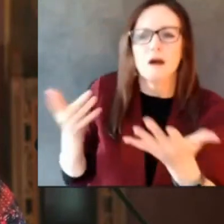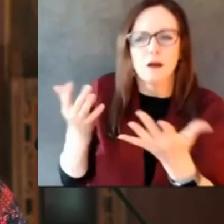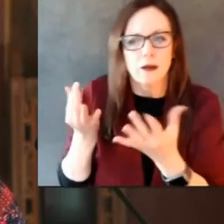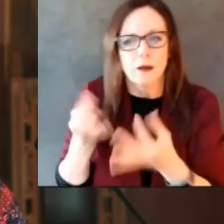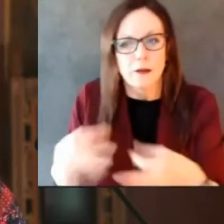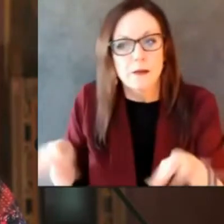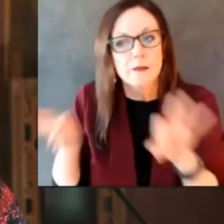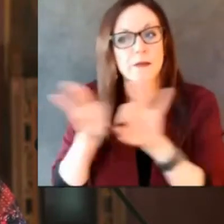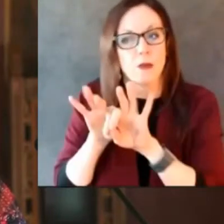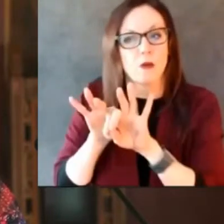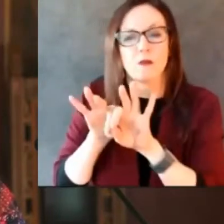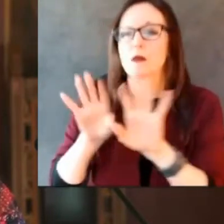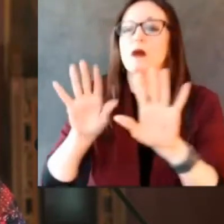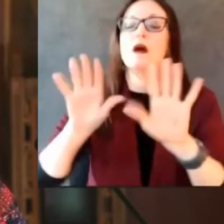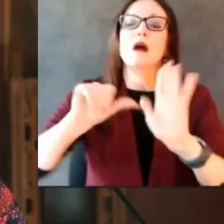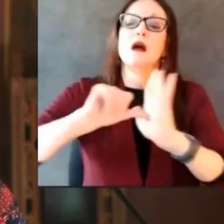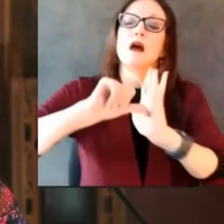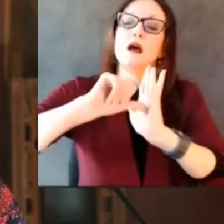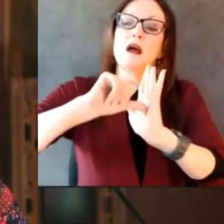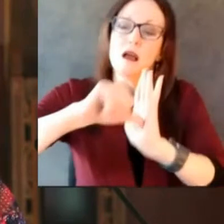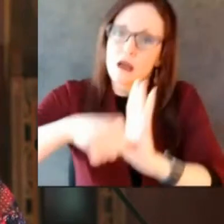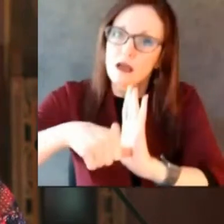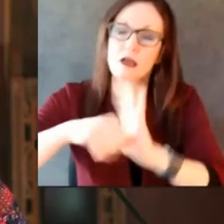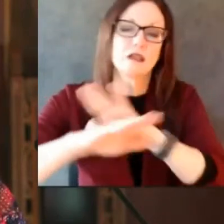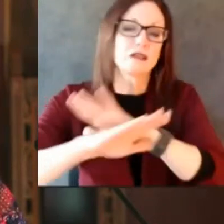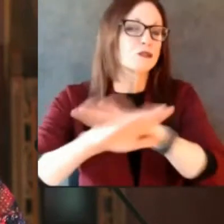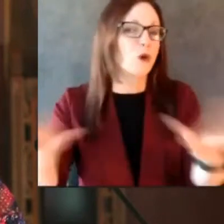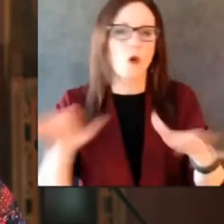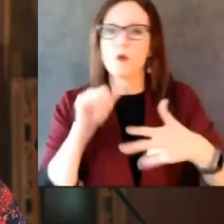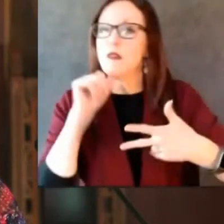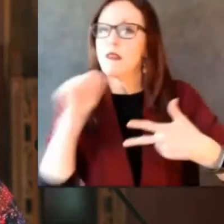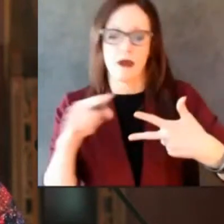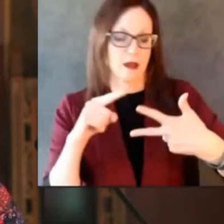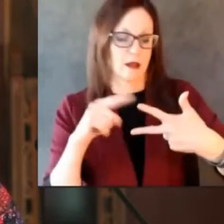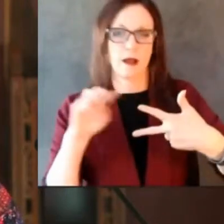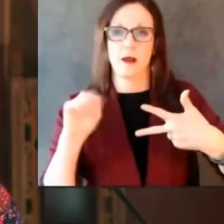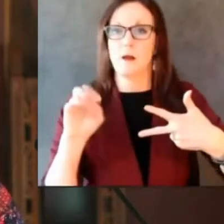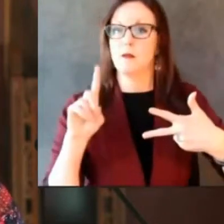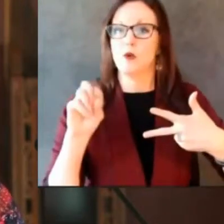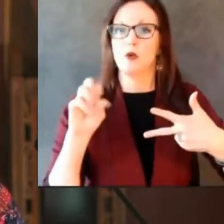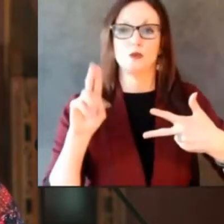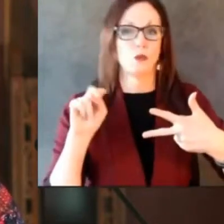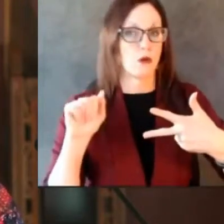Finder, which has a new and even easier to remember website now,